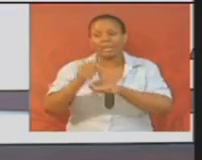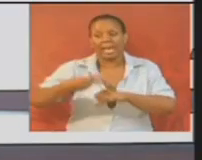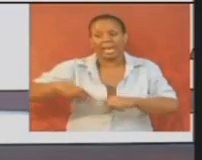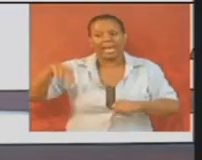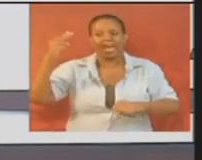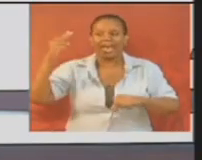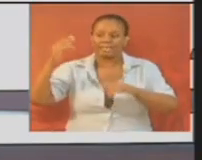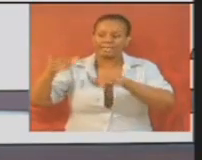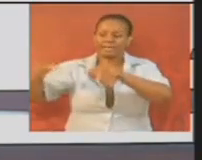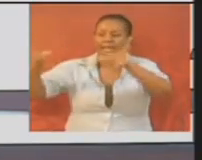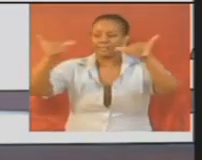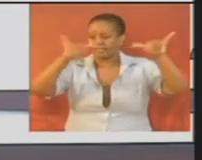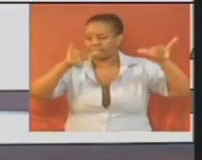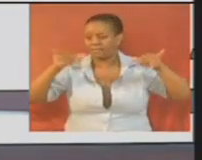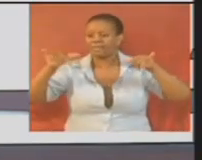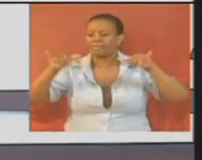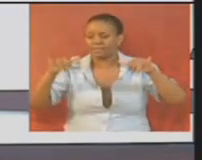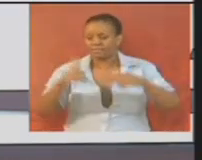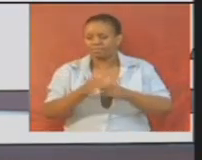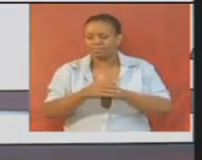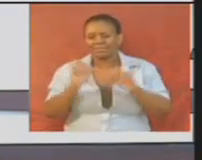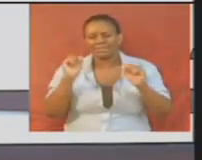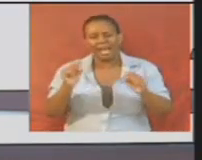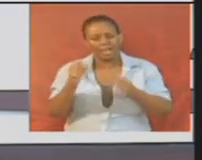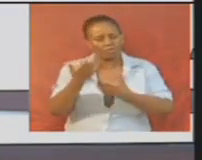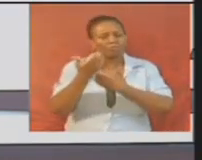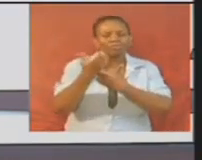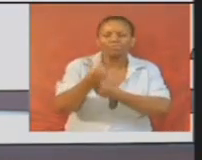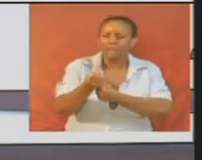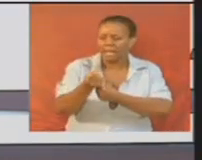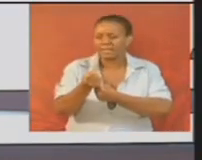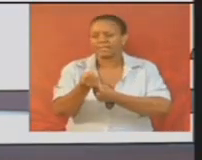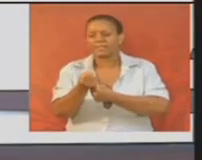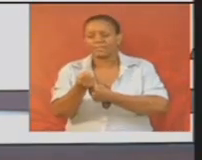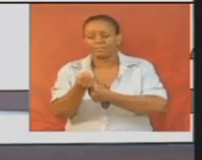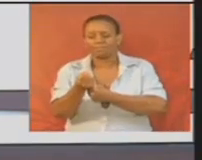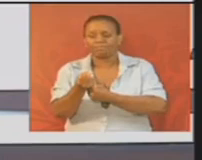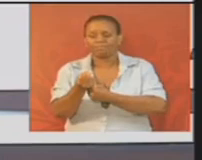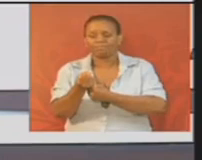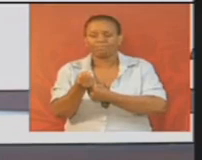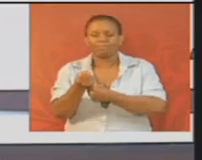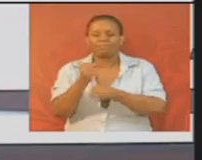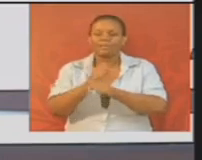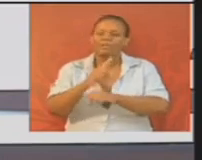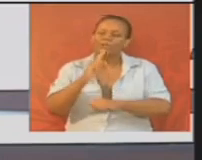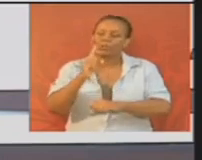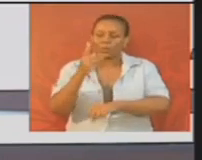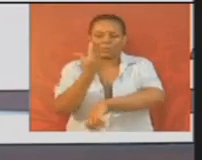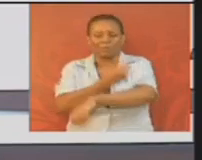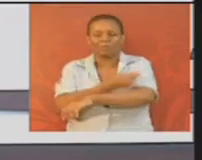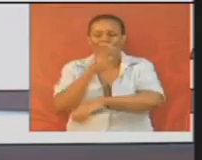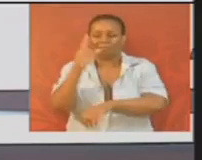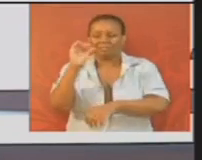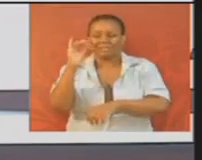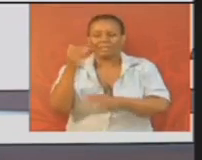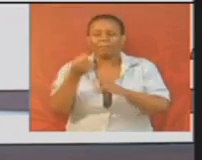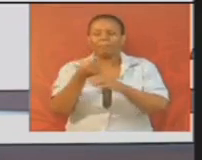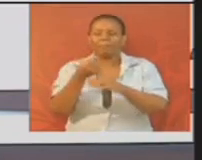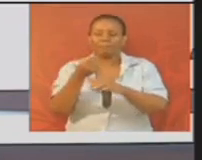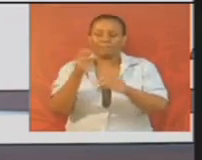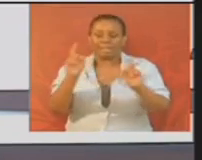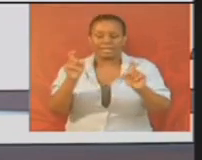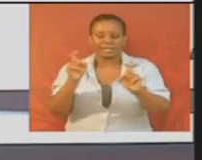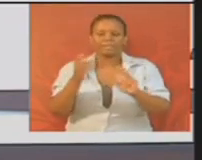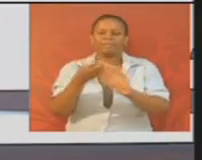these regulatory standards that ensure that vaccines are safe before issuing the public. The